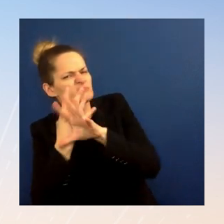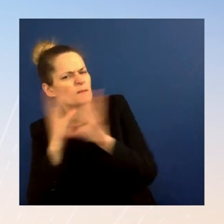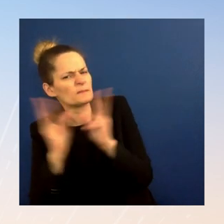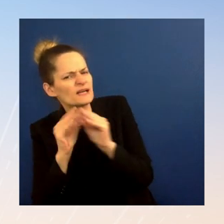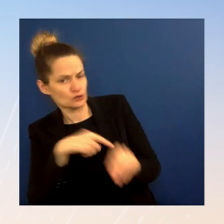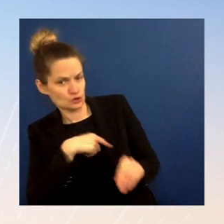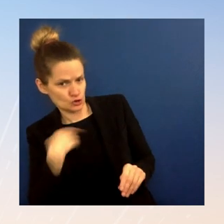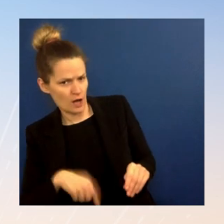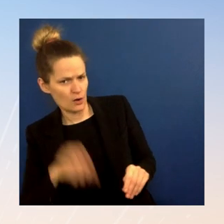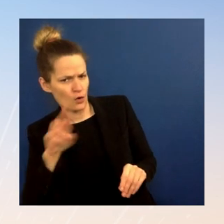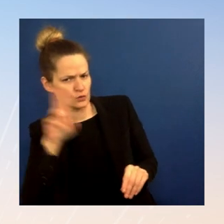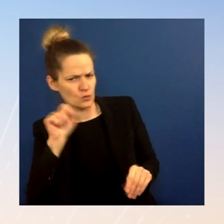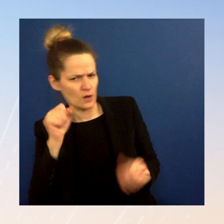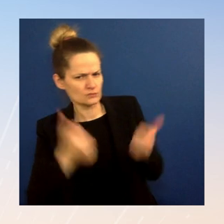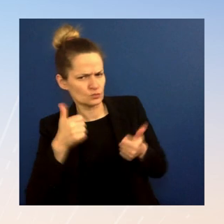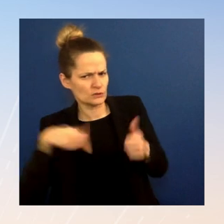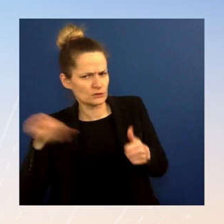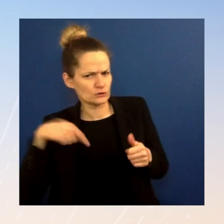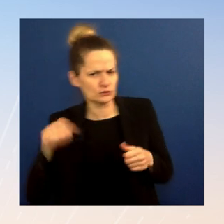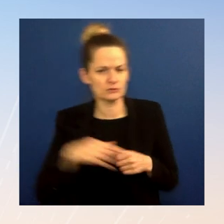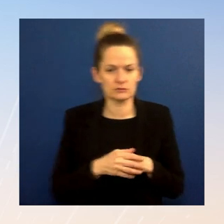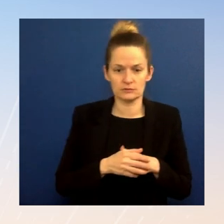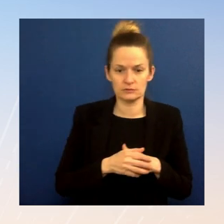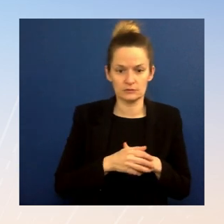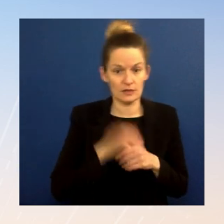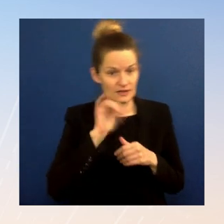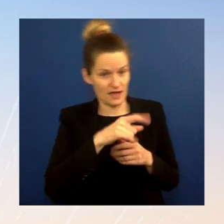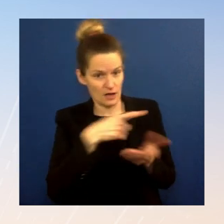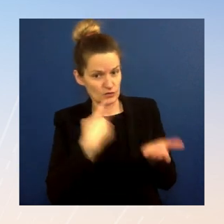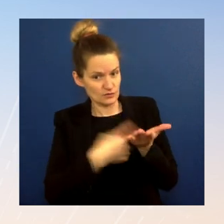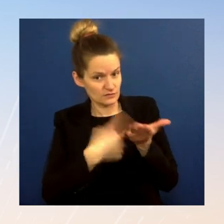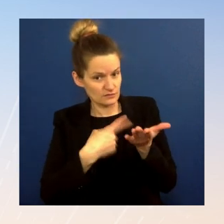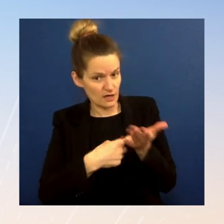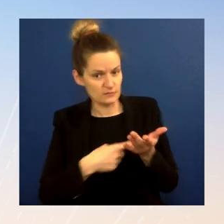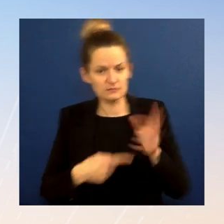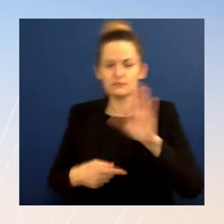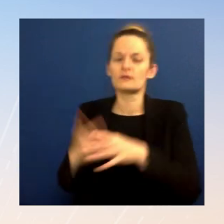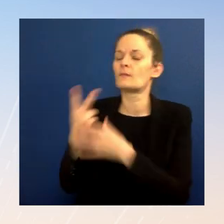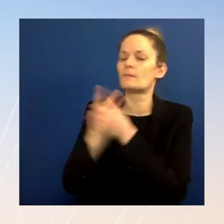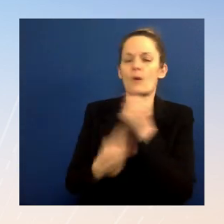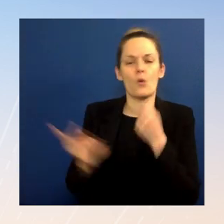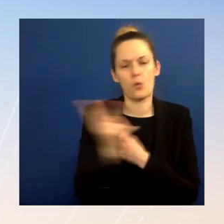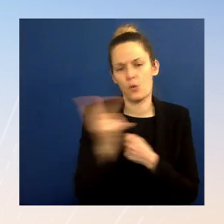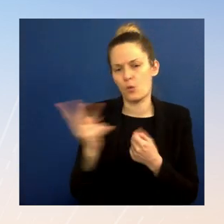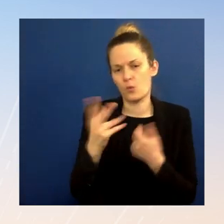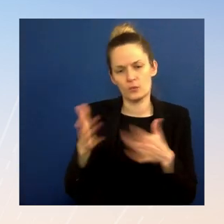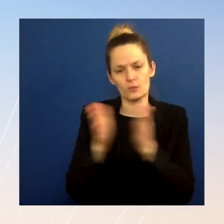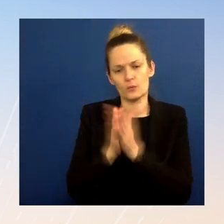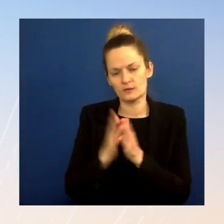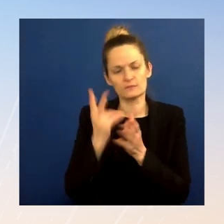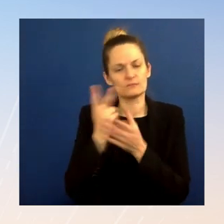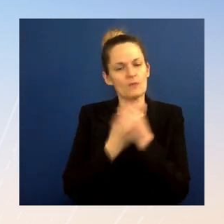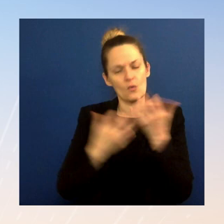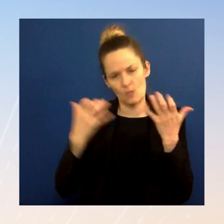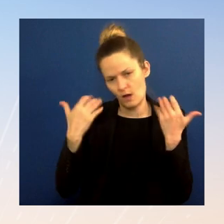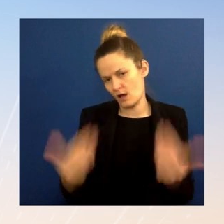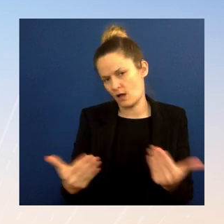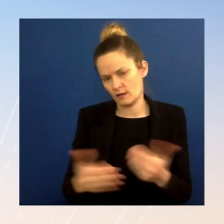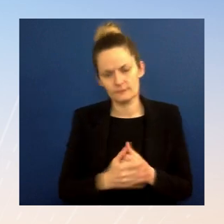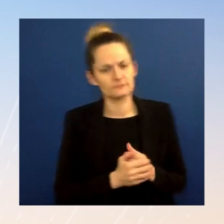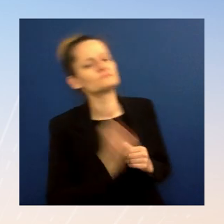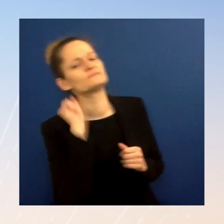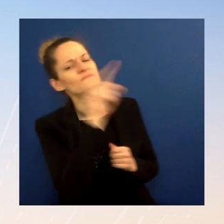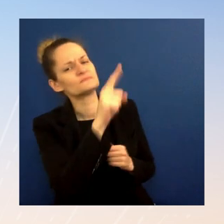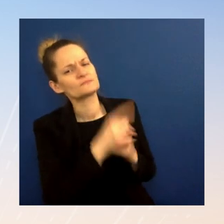are you saying it was mutually agreed upon? They mutually agreed to move forward with it during that meeting. Secretary Blinken just said that the U.S. is concerned China